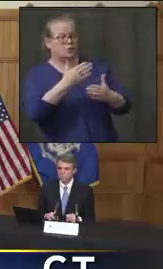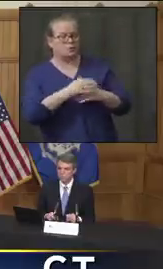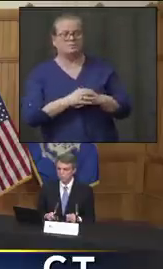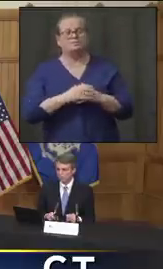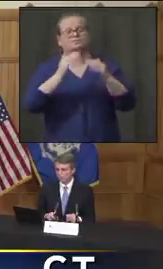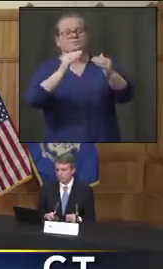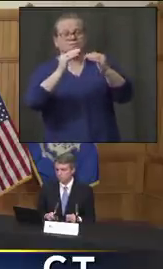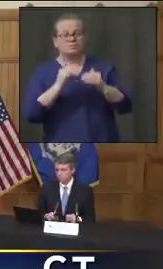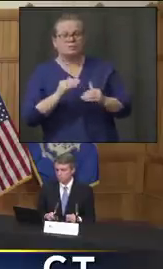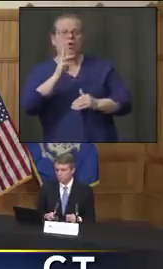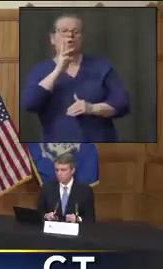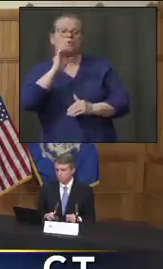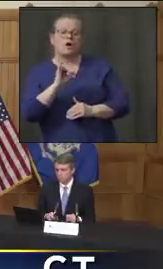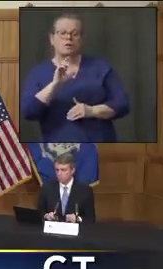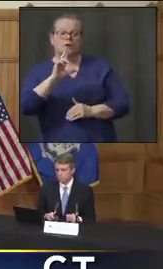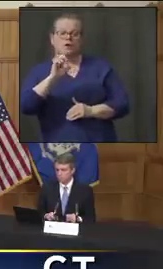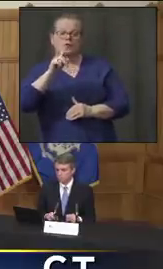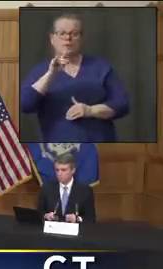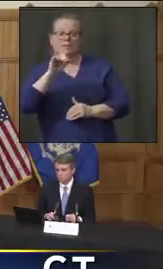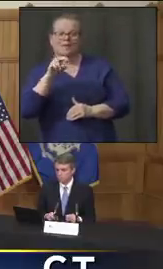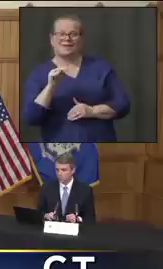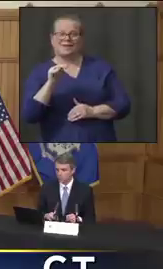Waterbury Republican American.